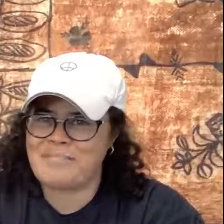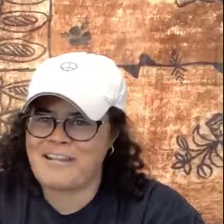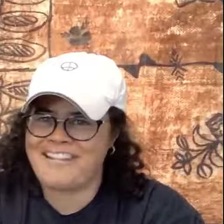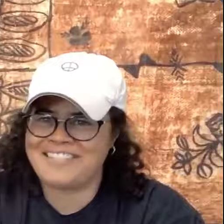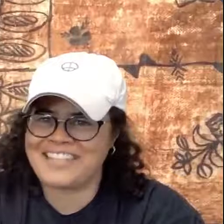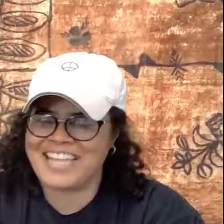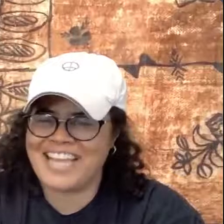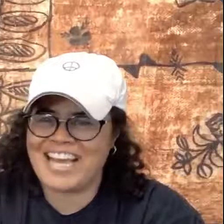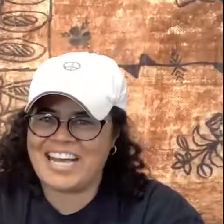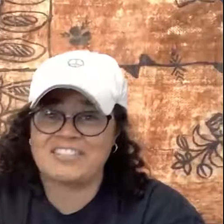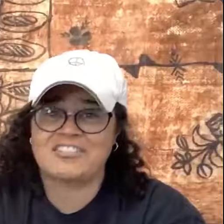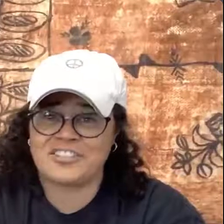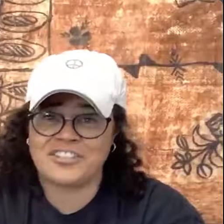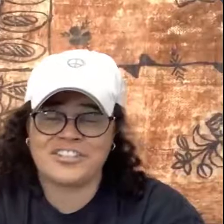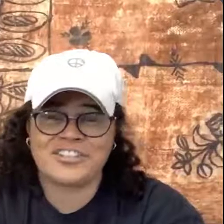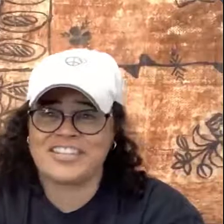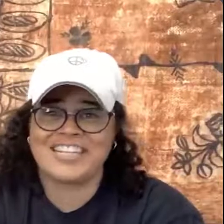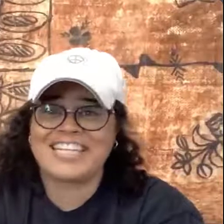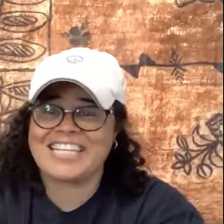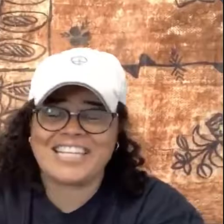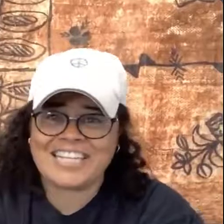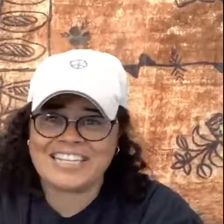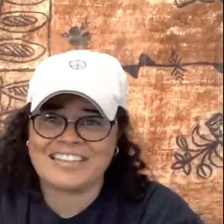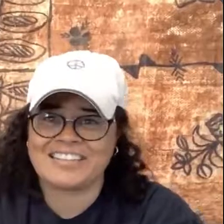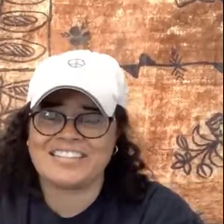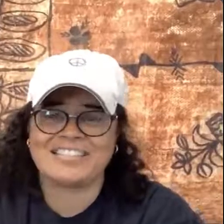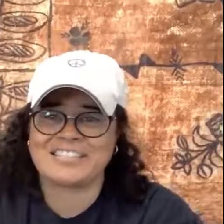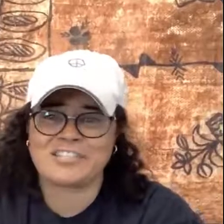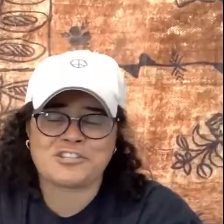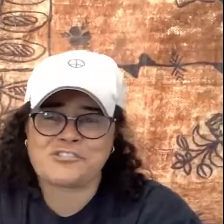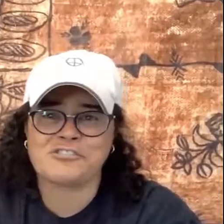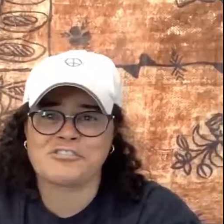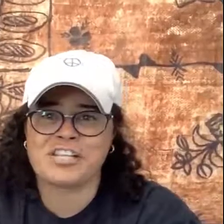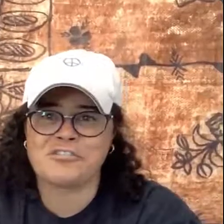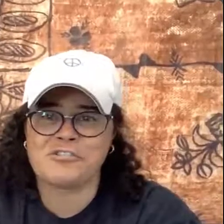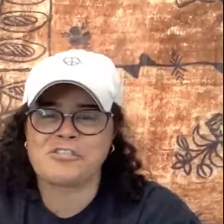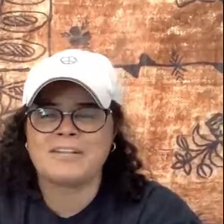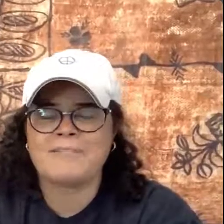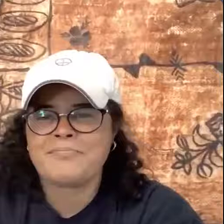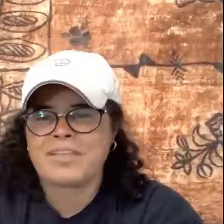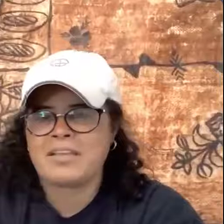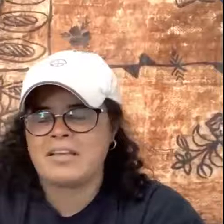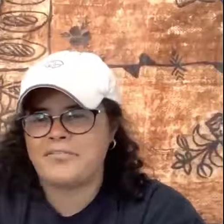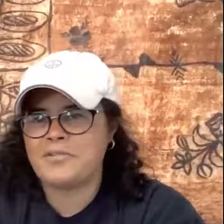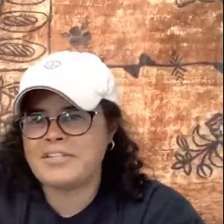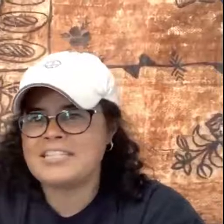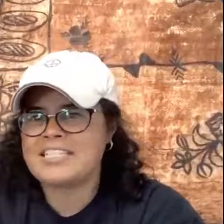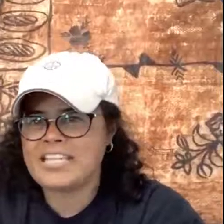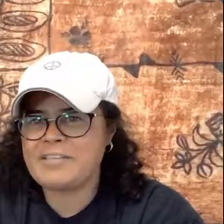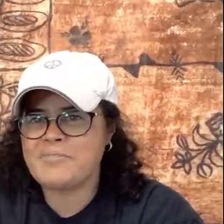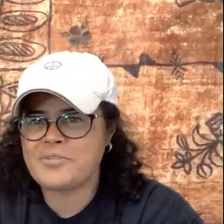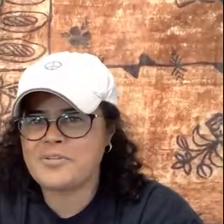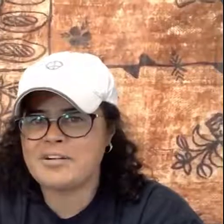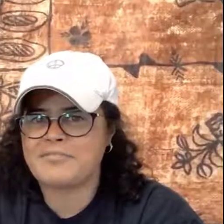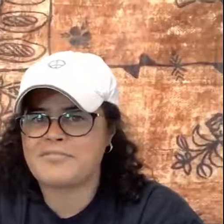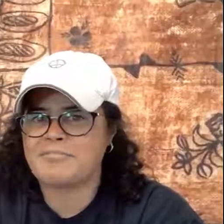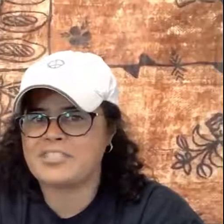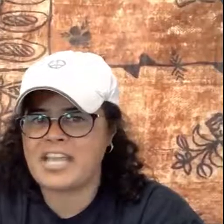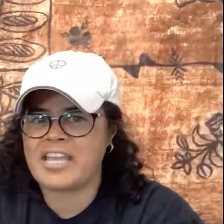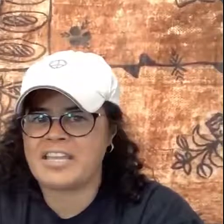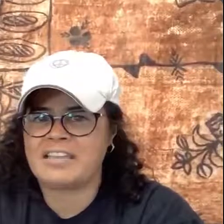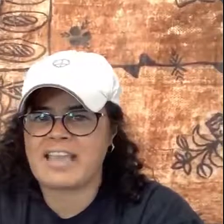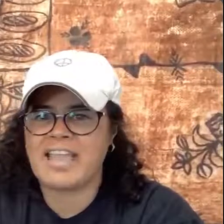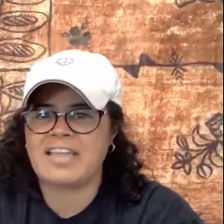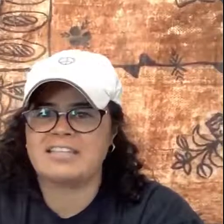Really proud to hear these extraordinary youth. If you want to see more